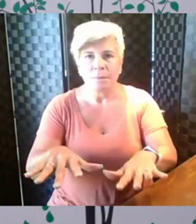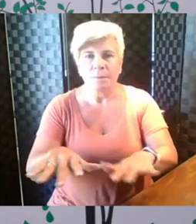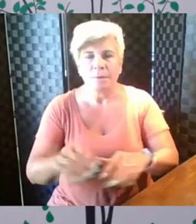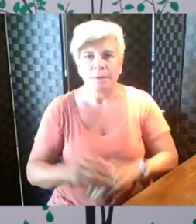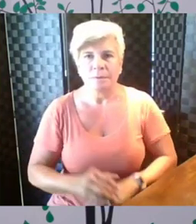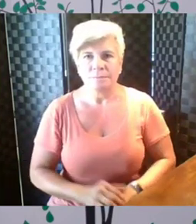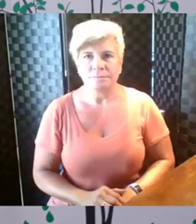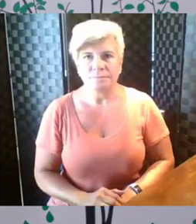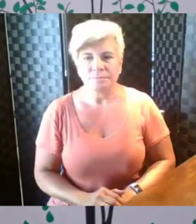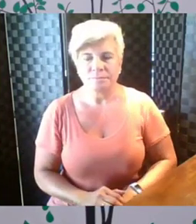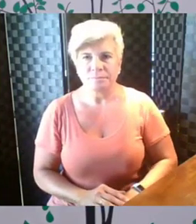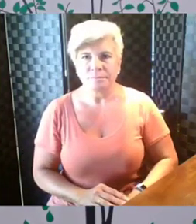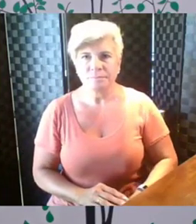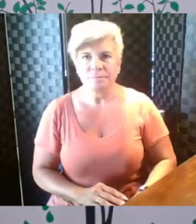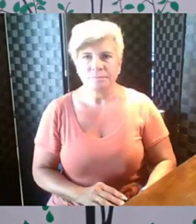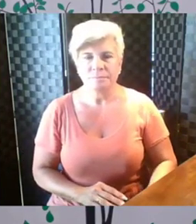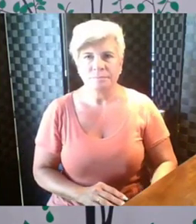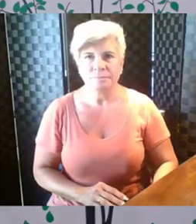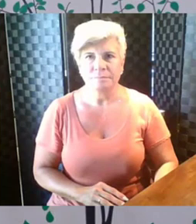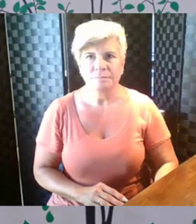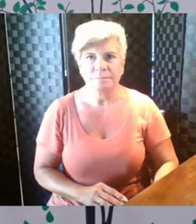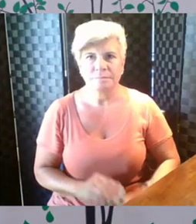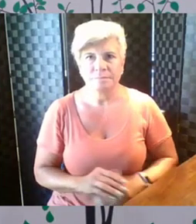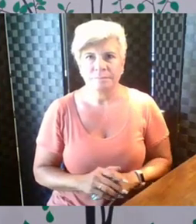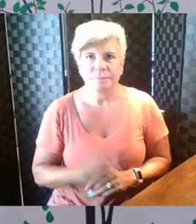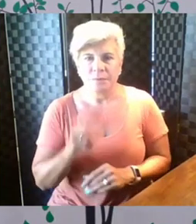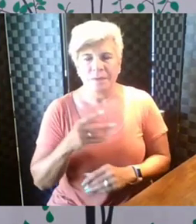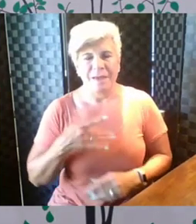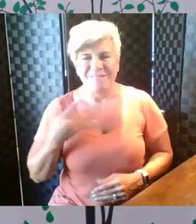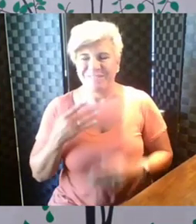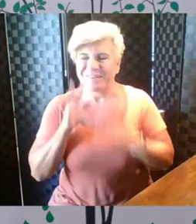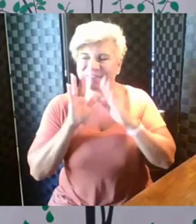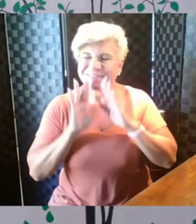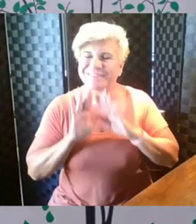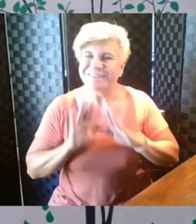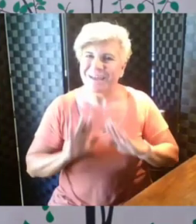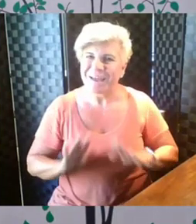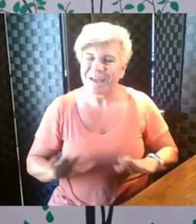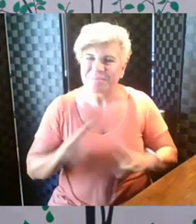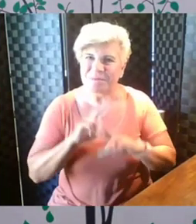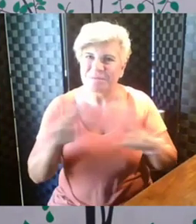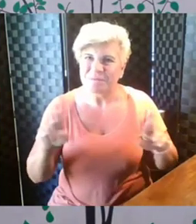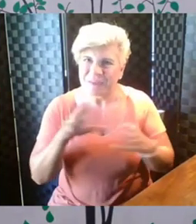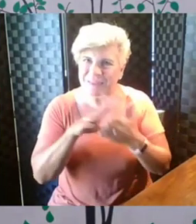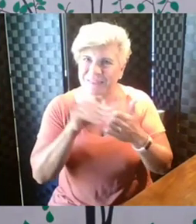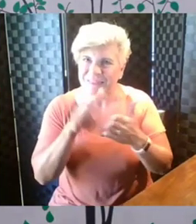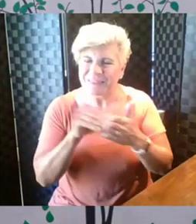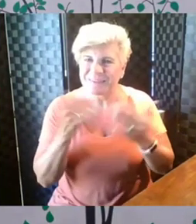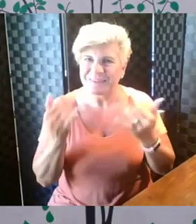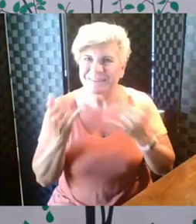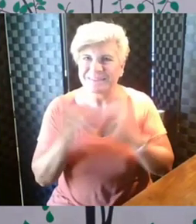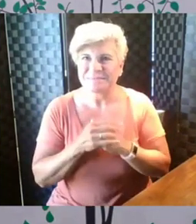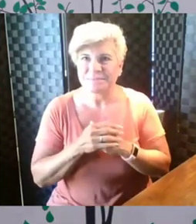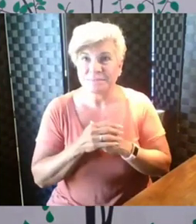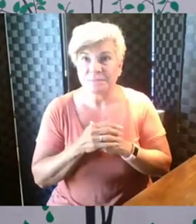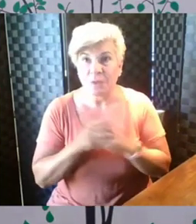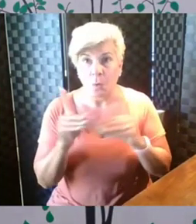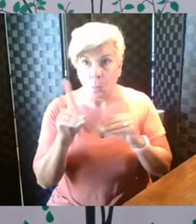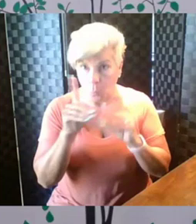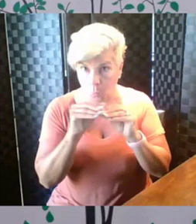out. I can already feel myself getting calm and ready for our lesson today. We're going to do that one more